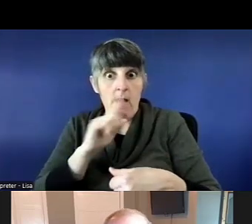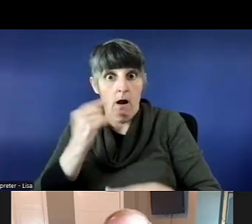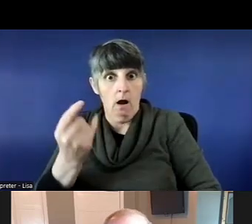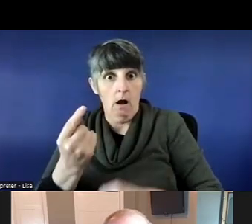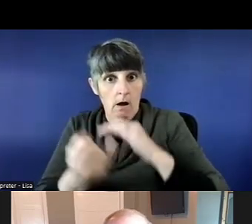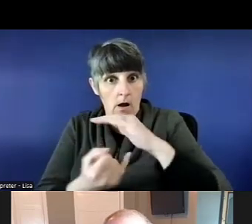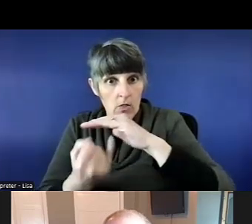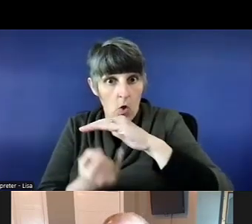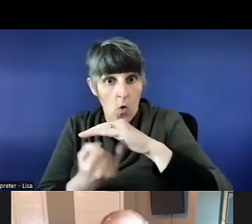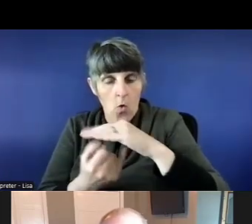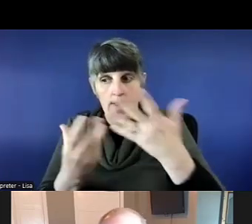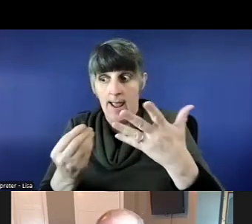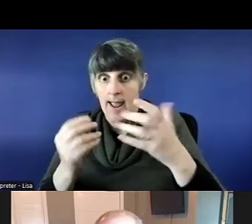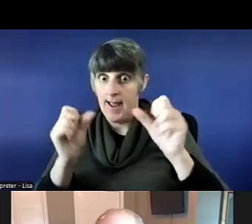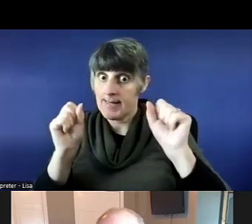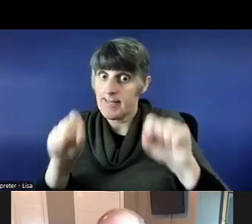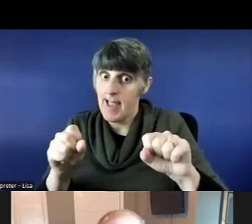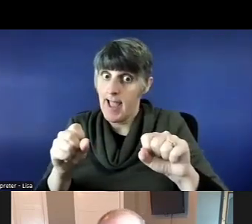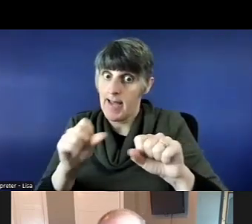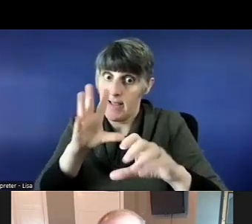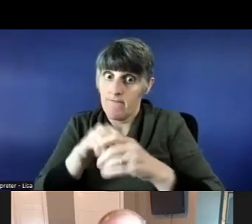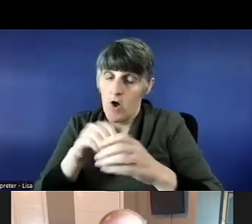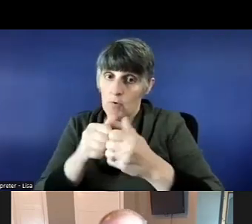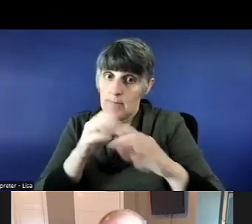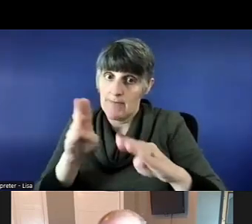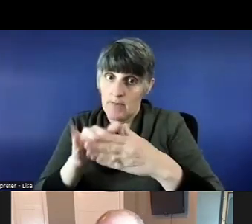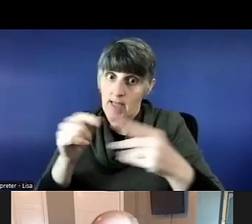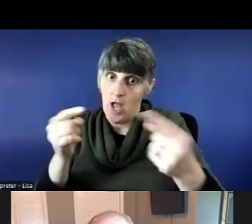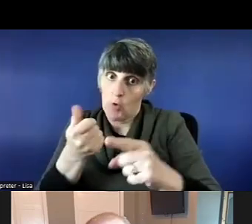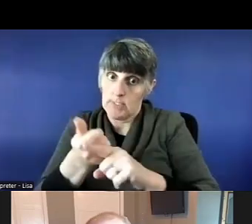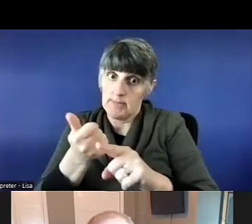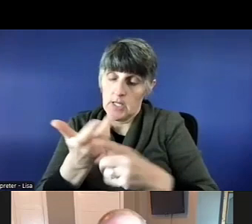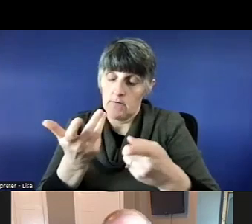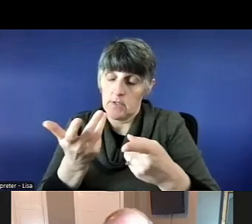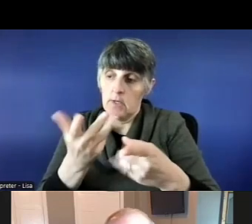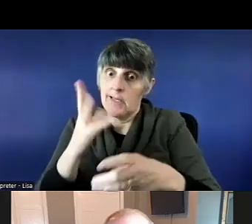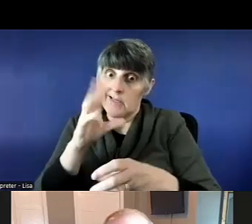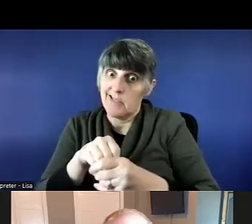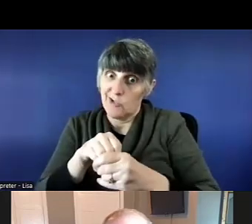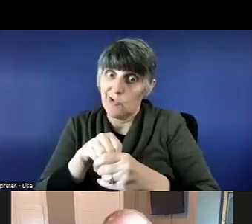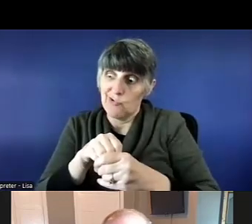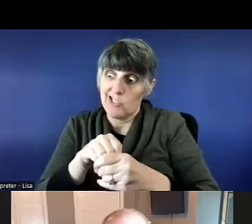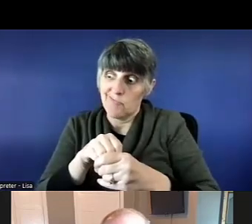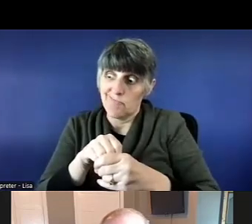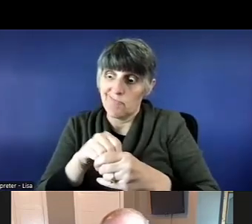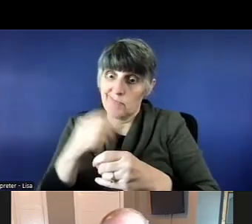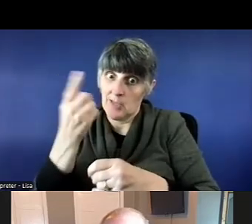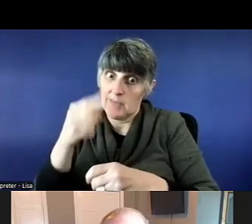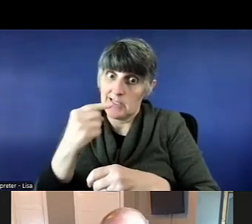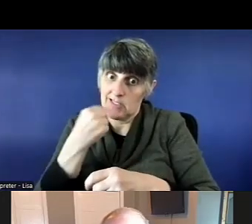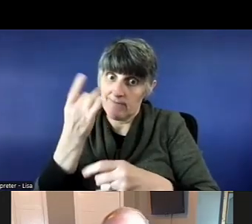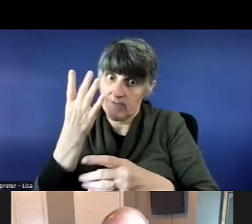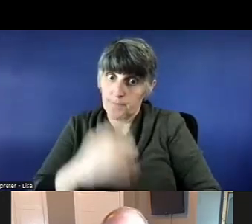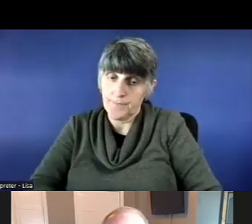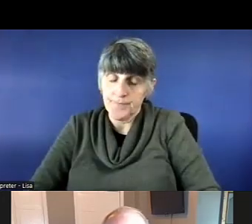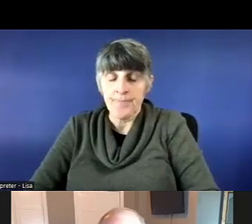alone and can engage in a behavior that harms themselves, including something as severe as